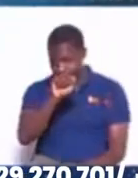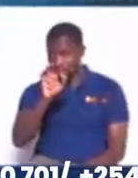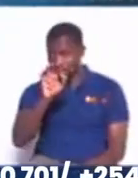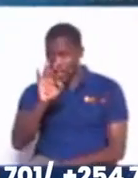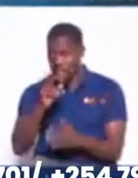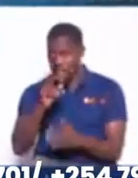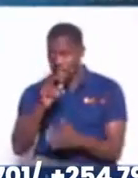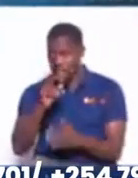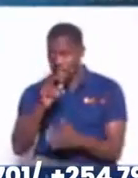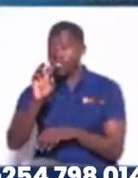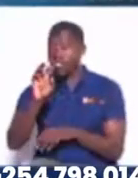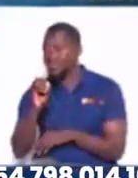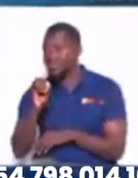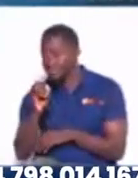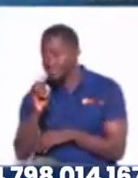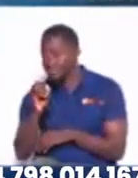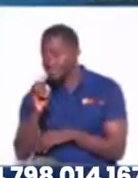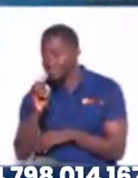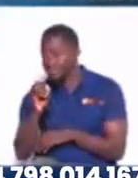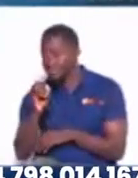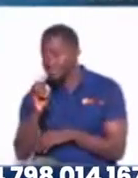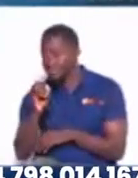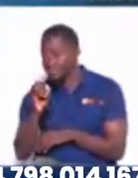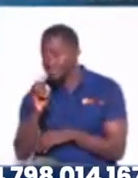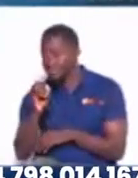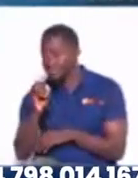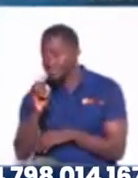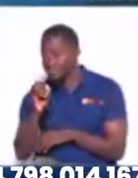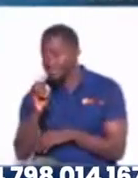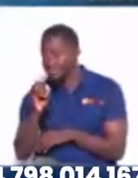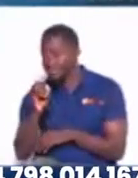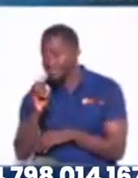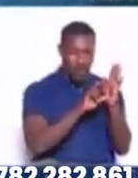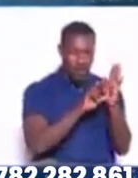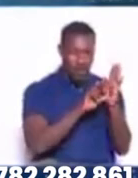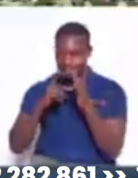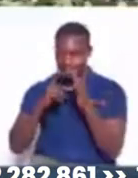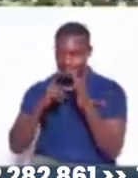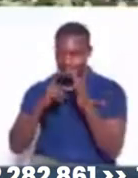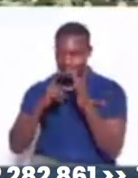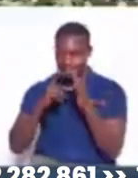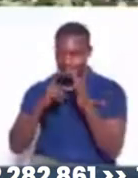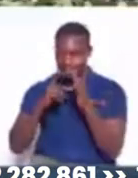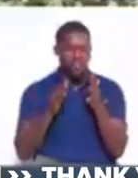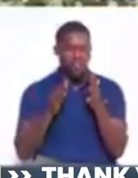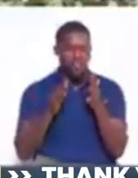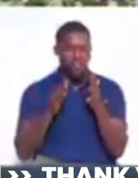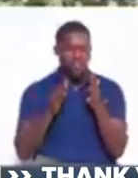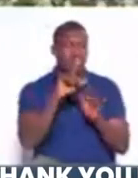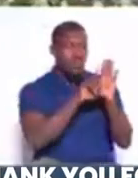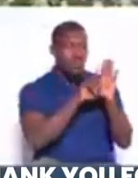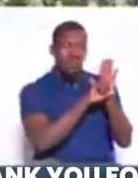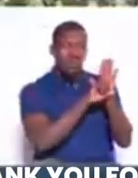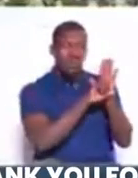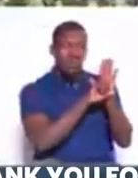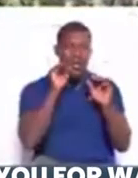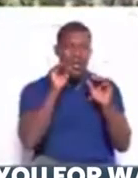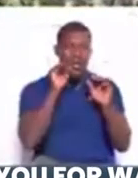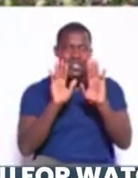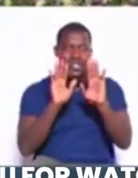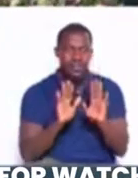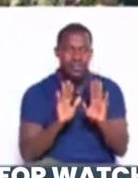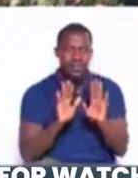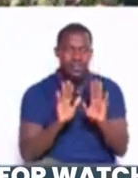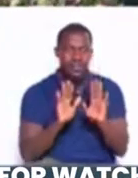of sin. So what is the function of the law of God? It's to reveal to us what sin is. By